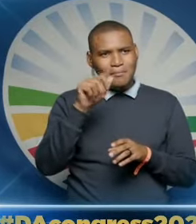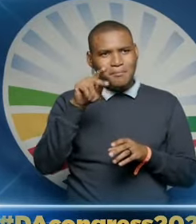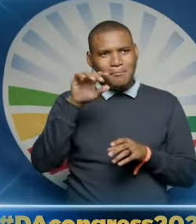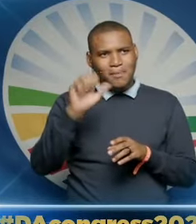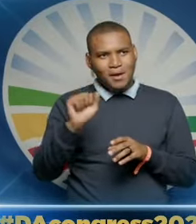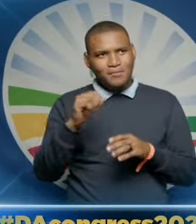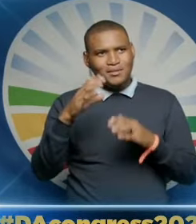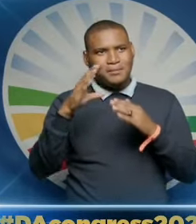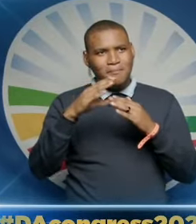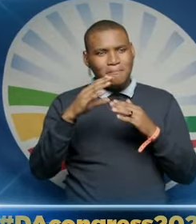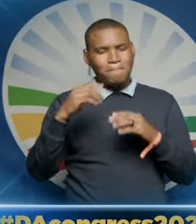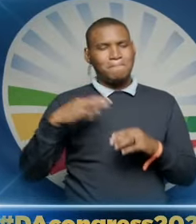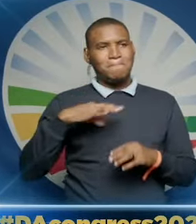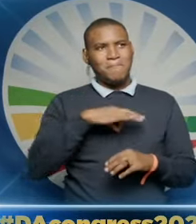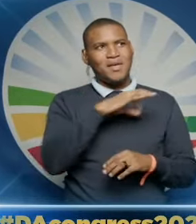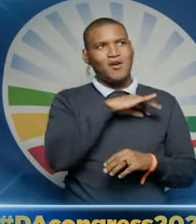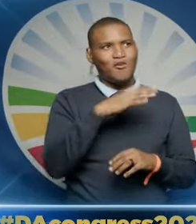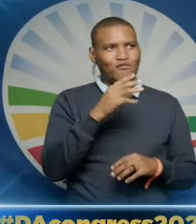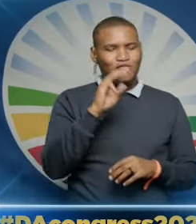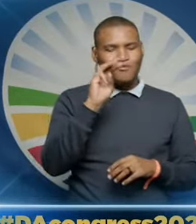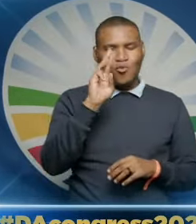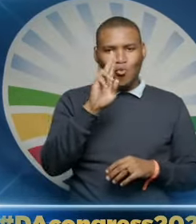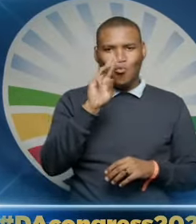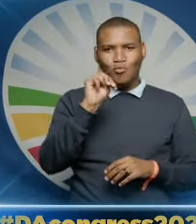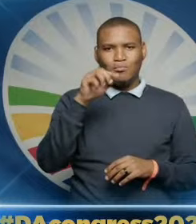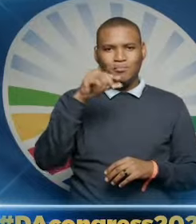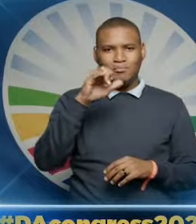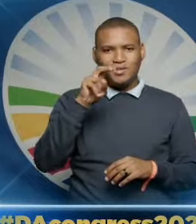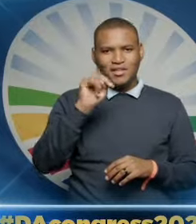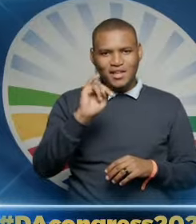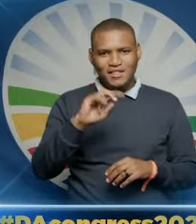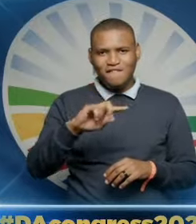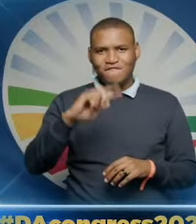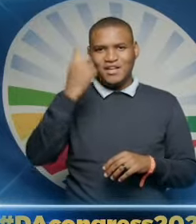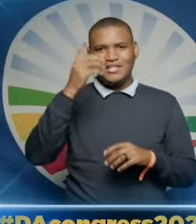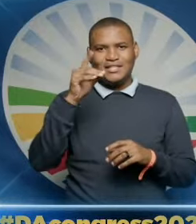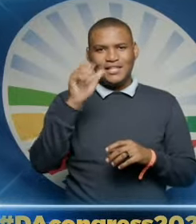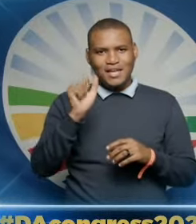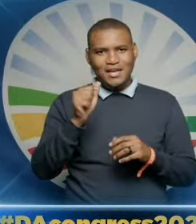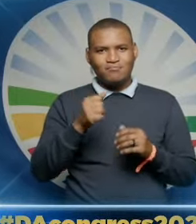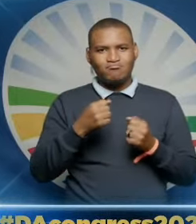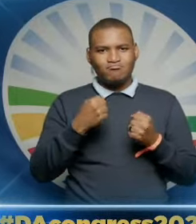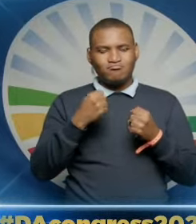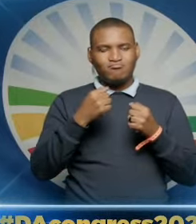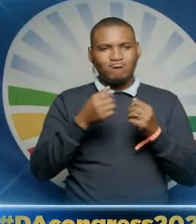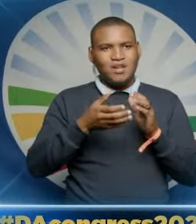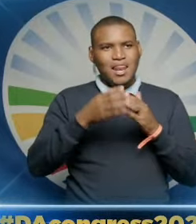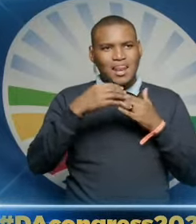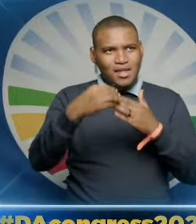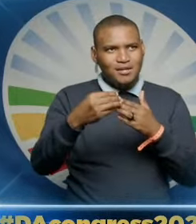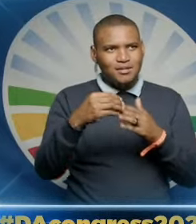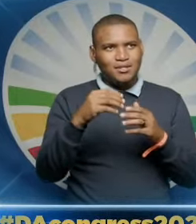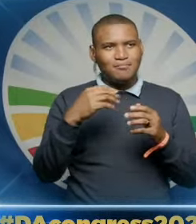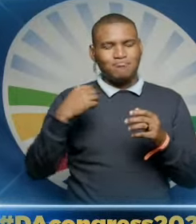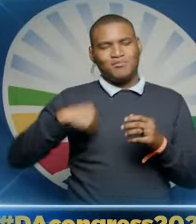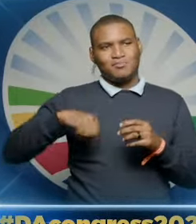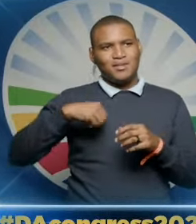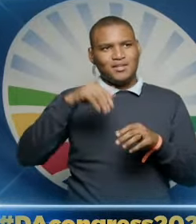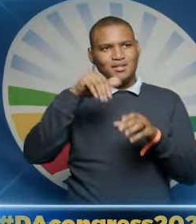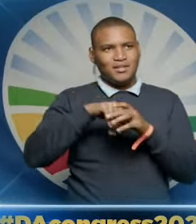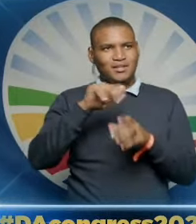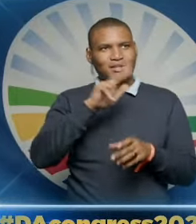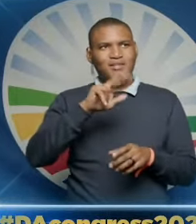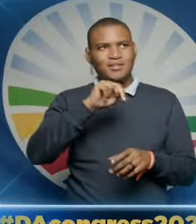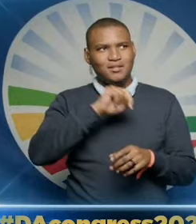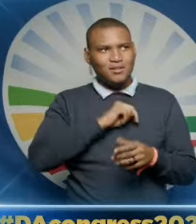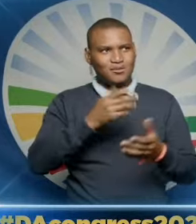Blue Diamond Umgeni, the first DA-run municipality in KZN. Welcome